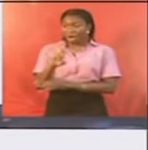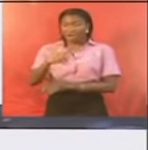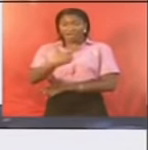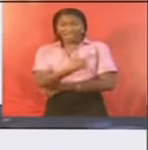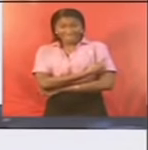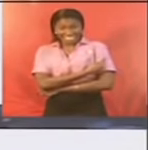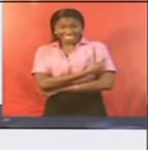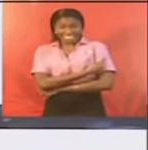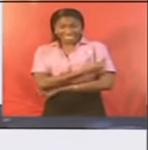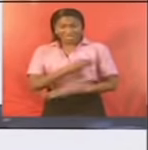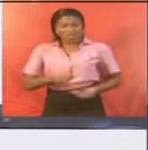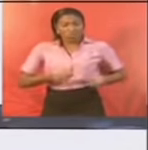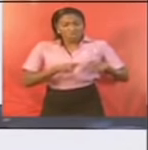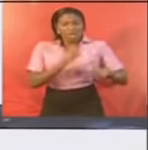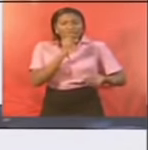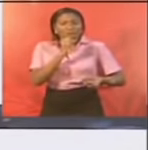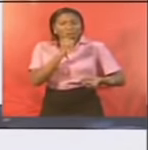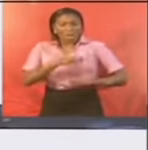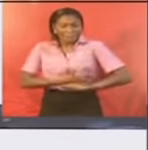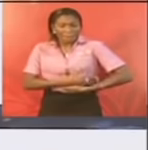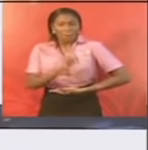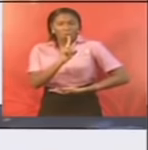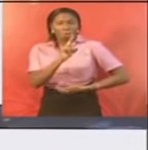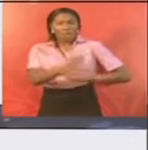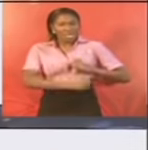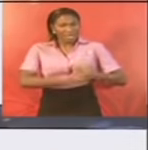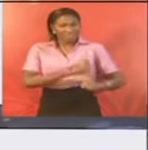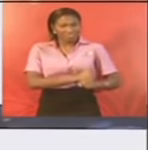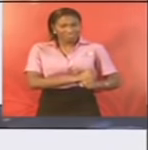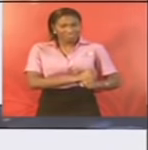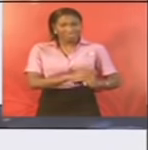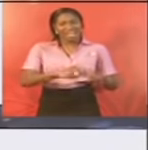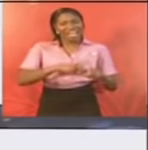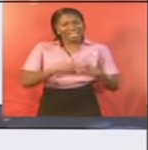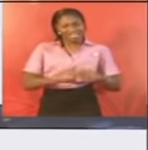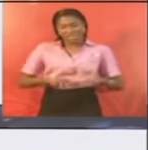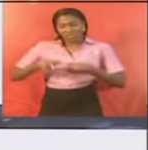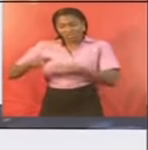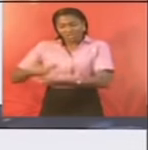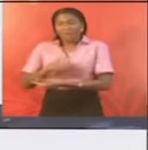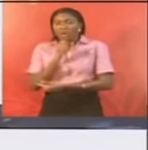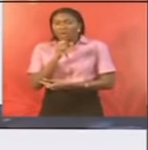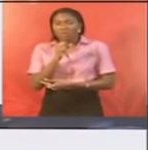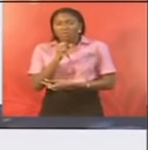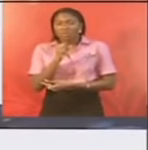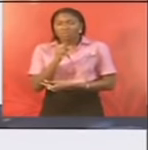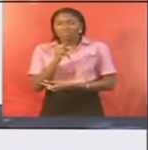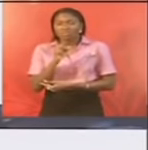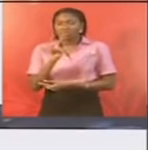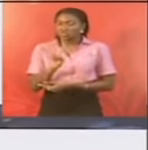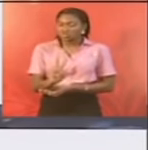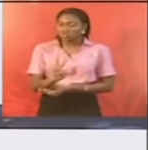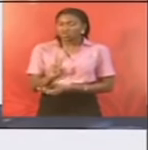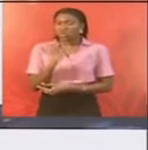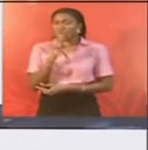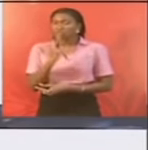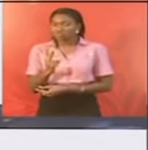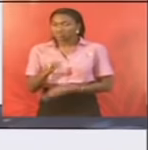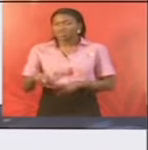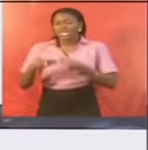the second dose, which was previously given between the ages of 4 to 5, has now been readjusted to 2 years of